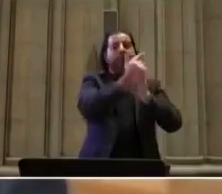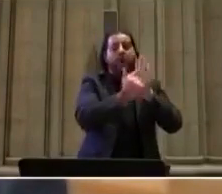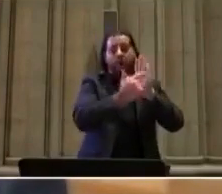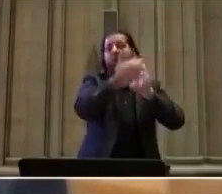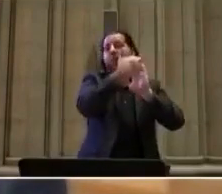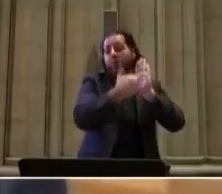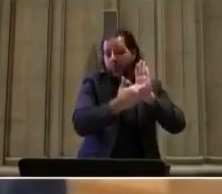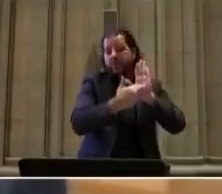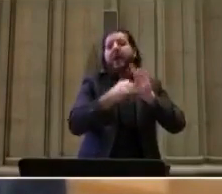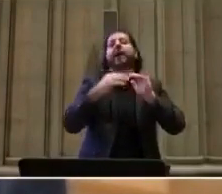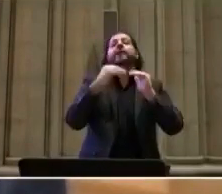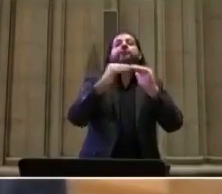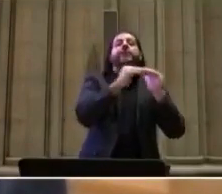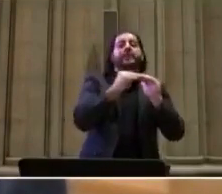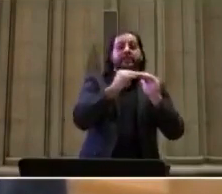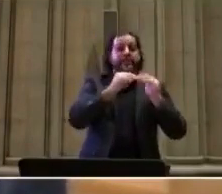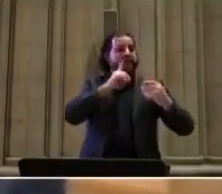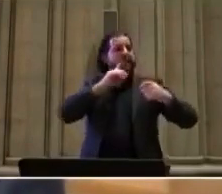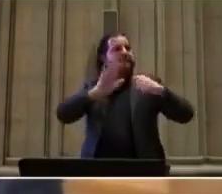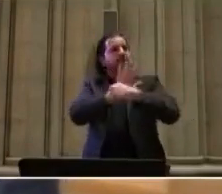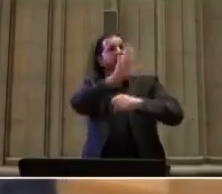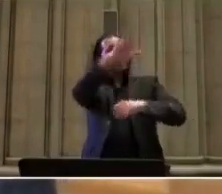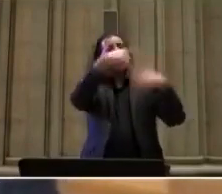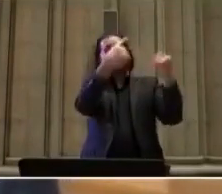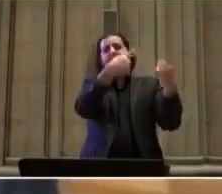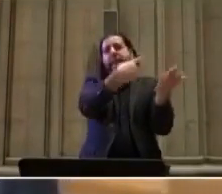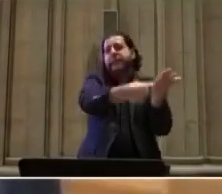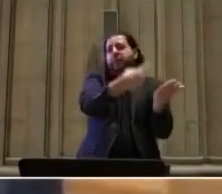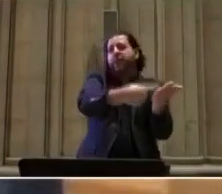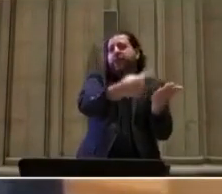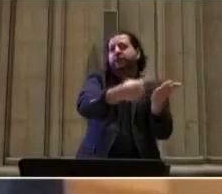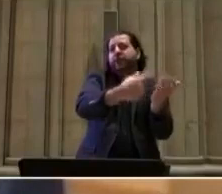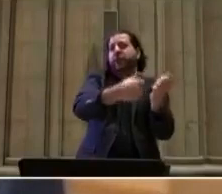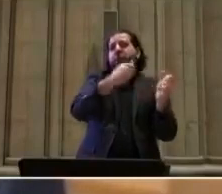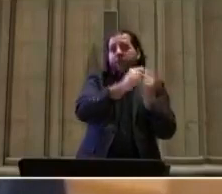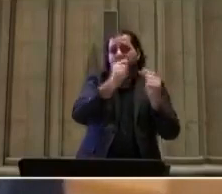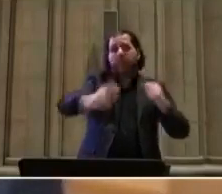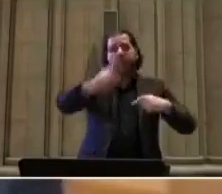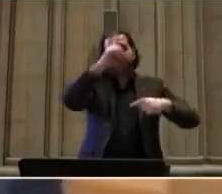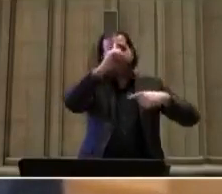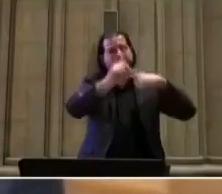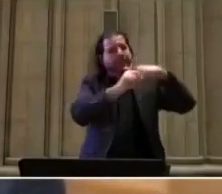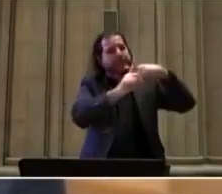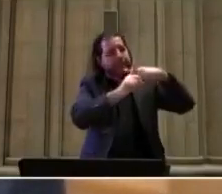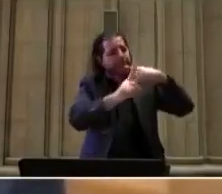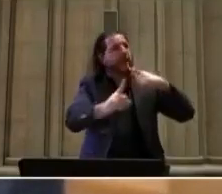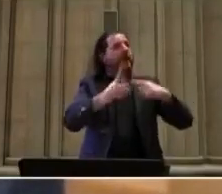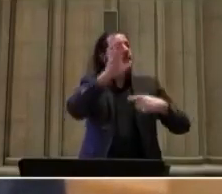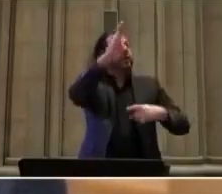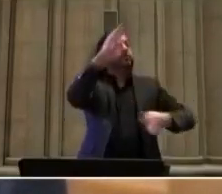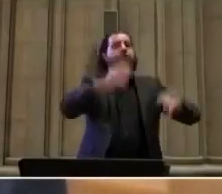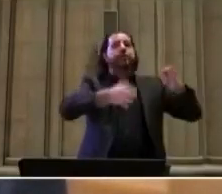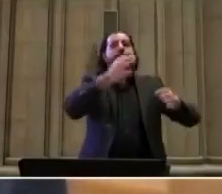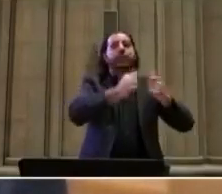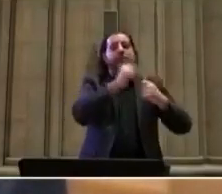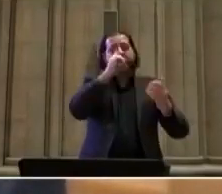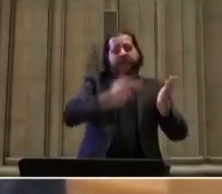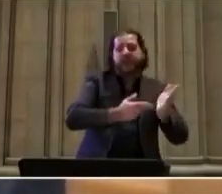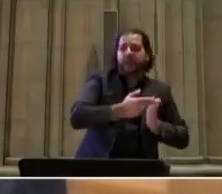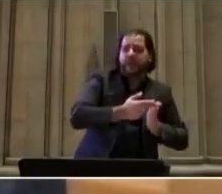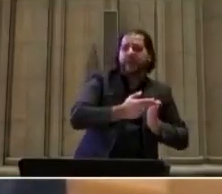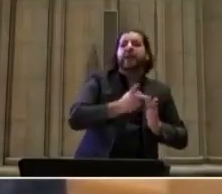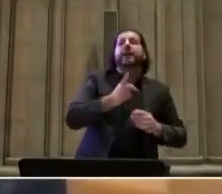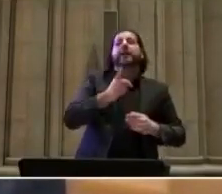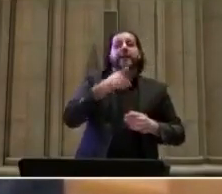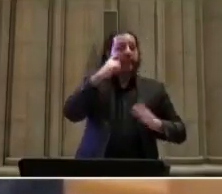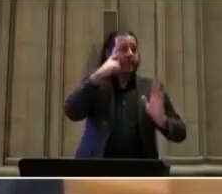justice. Fill their deliberations with insight and their judgments with integrity. May they